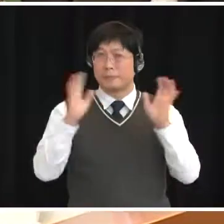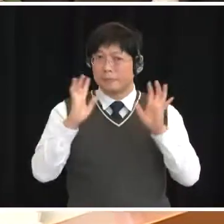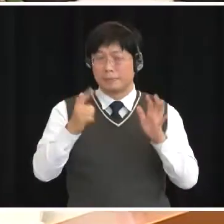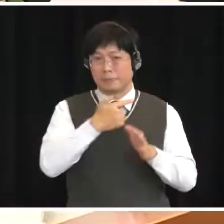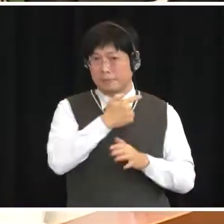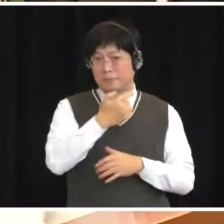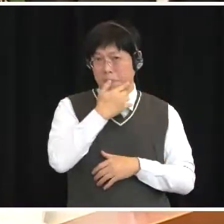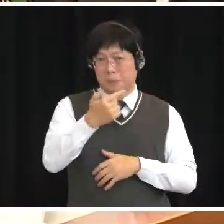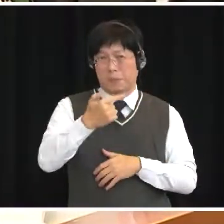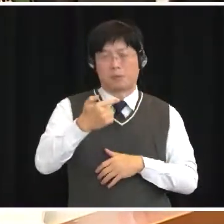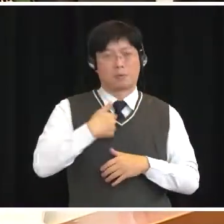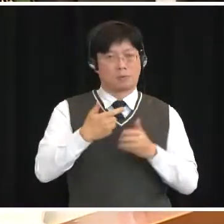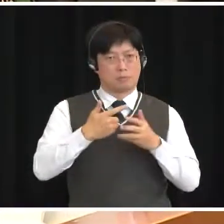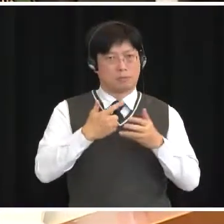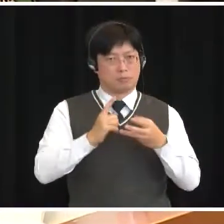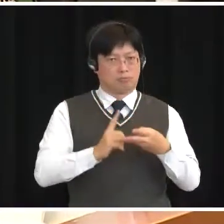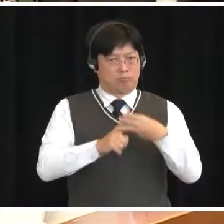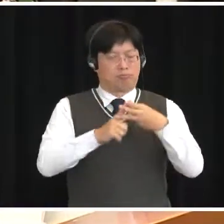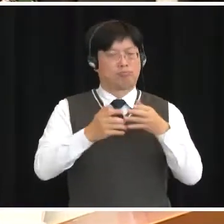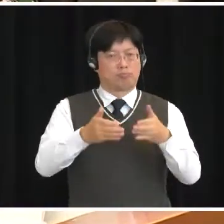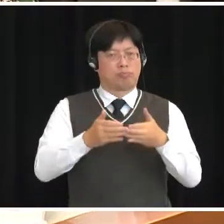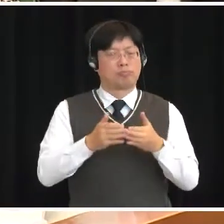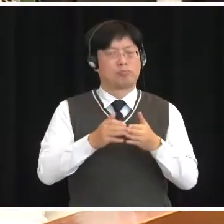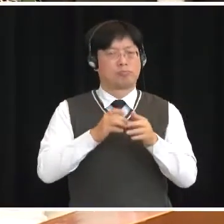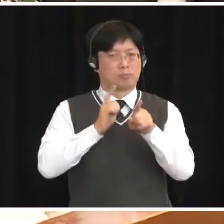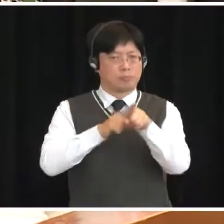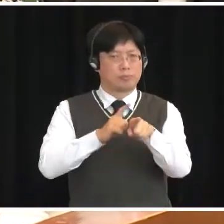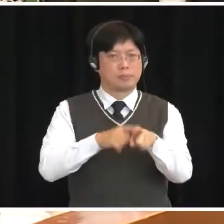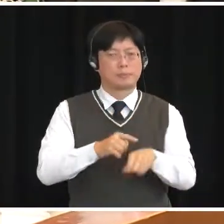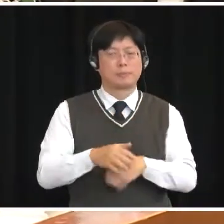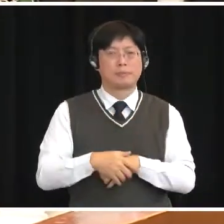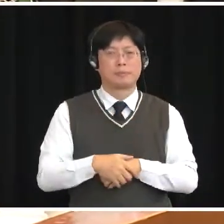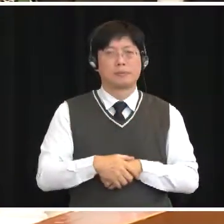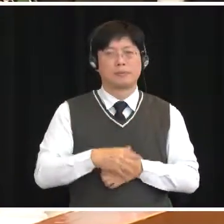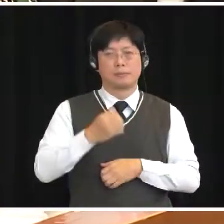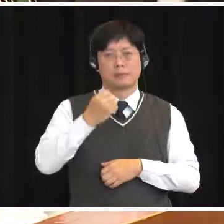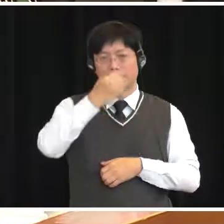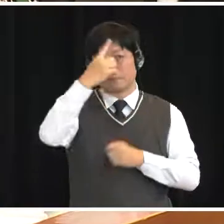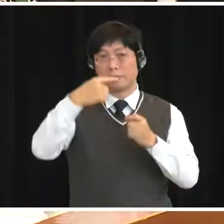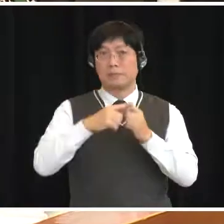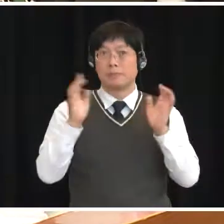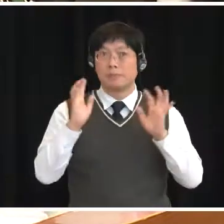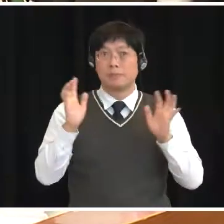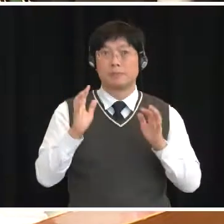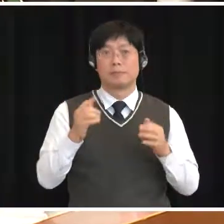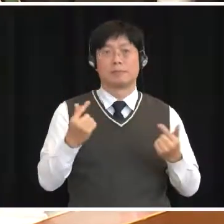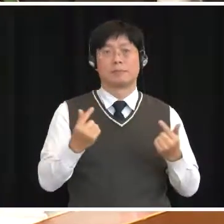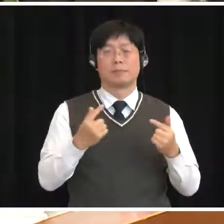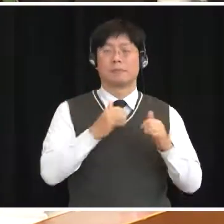Okay, when it comes to BOIC, best interest of child,